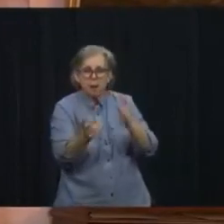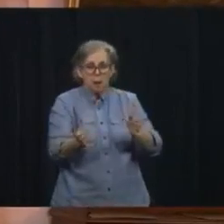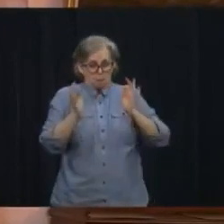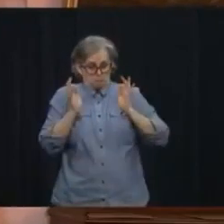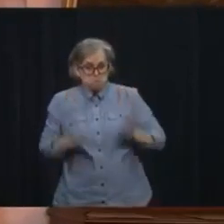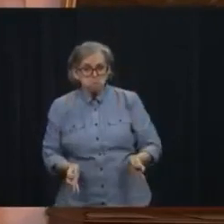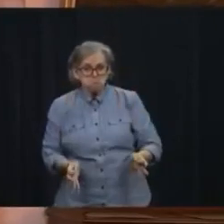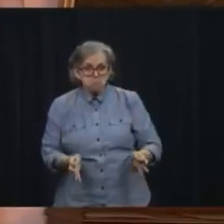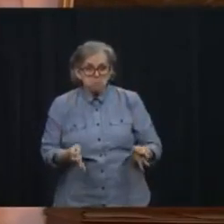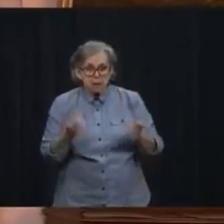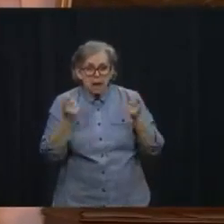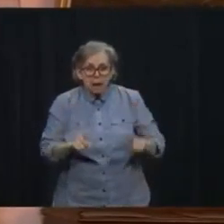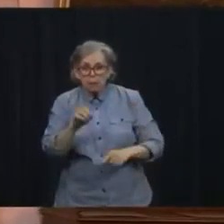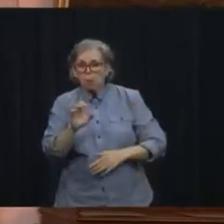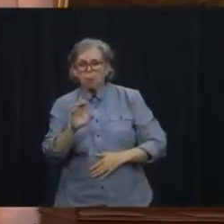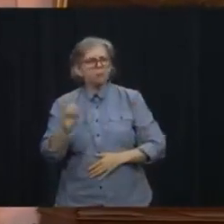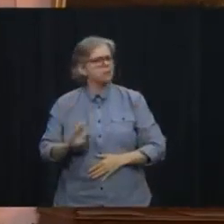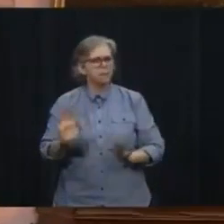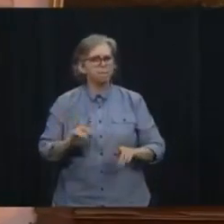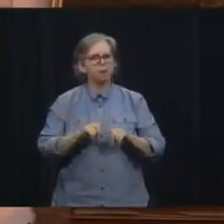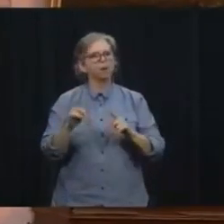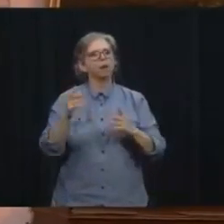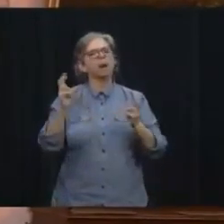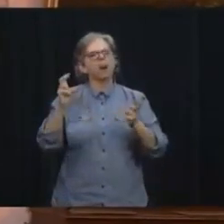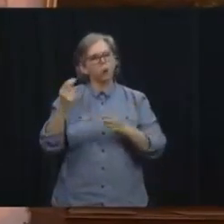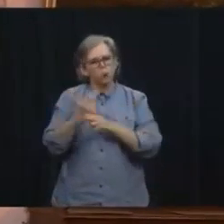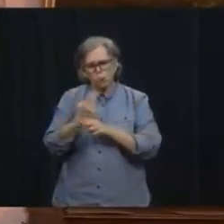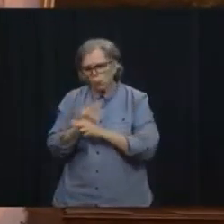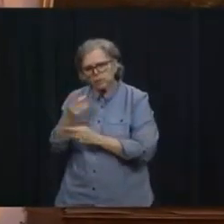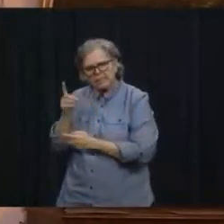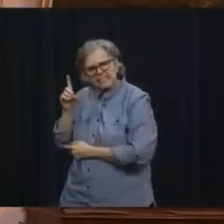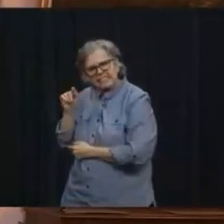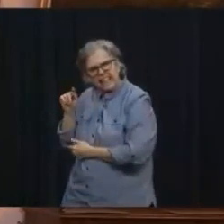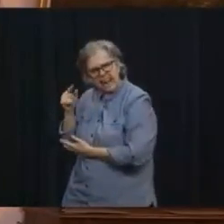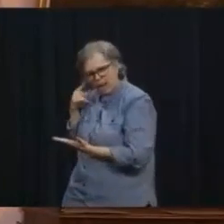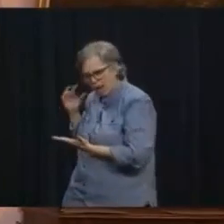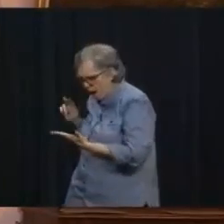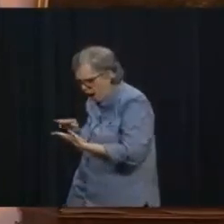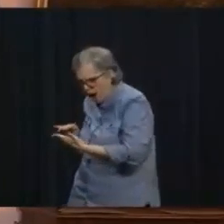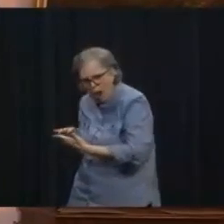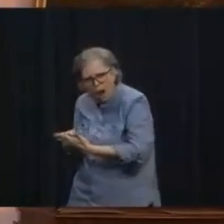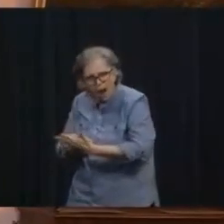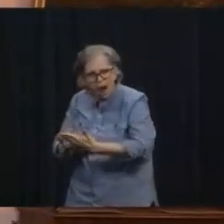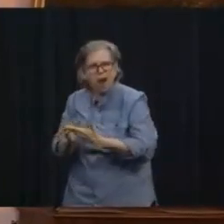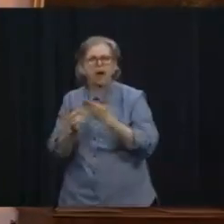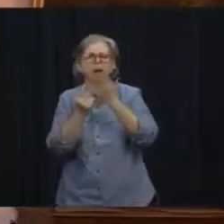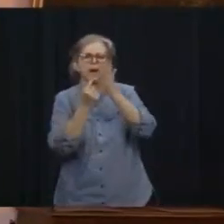based on good data about what could occur.